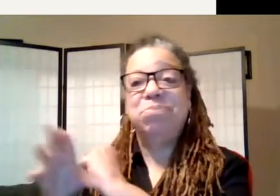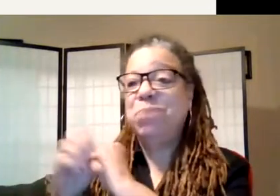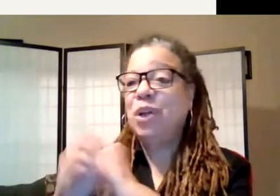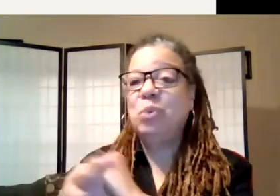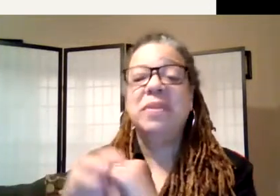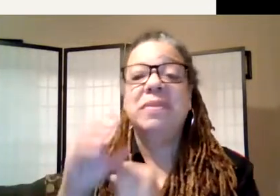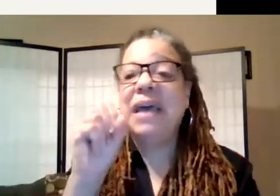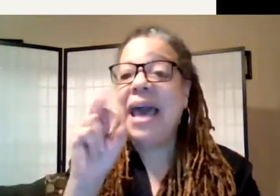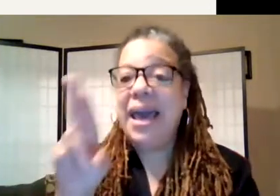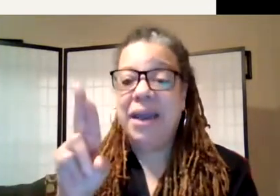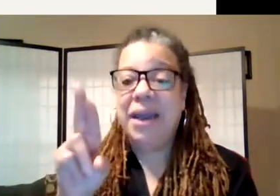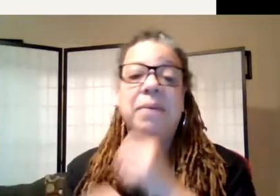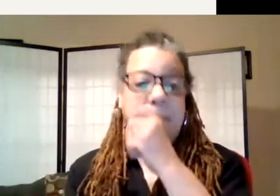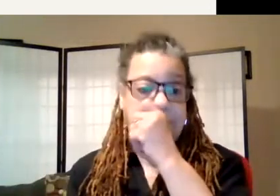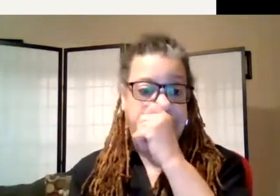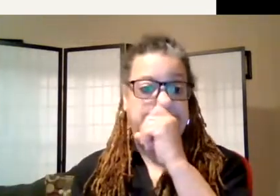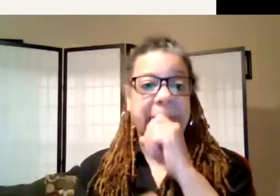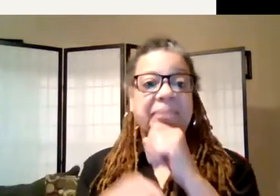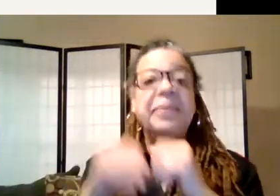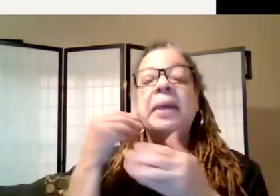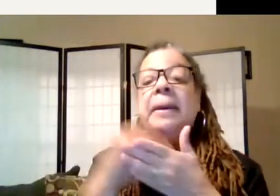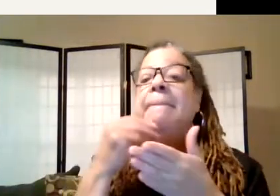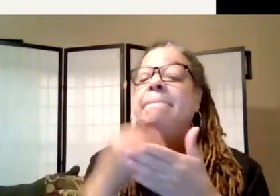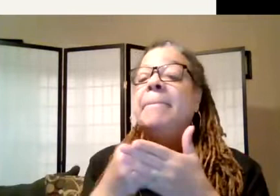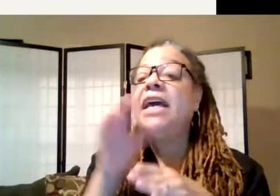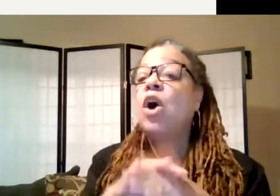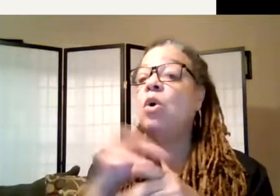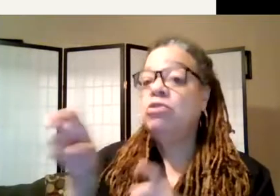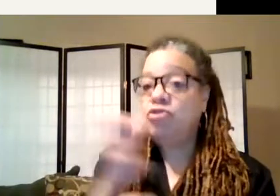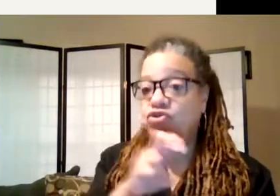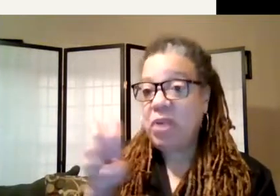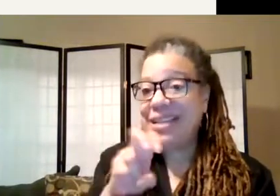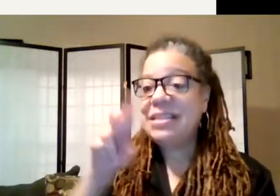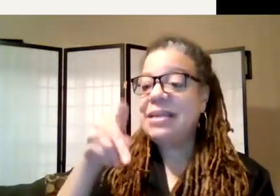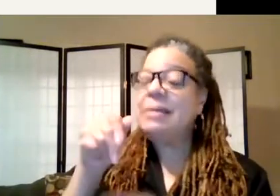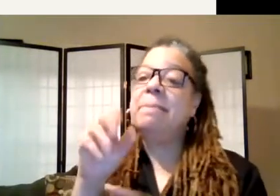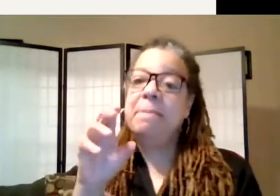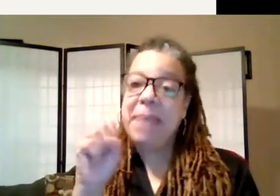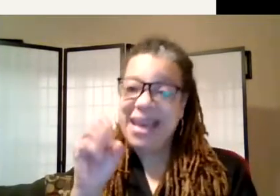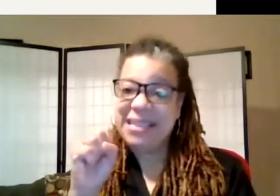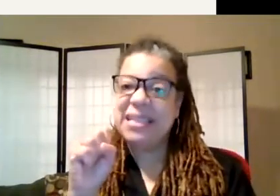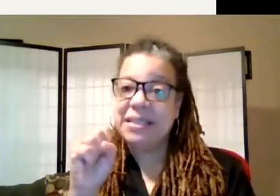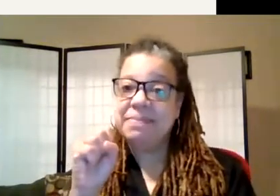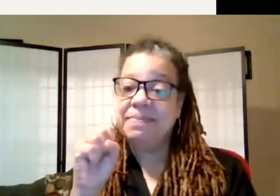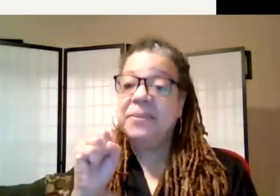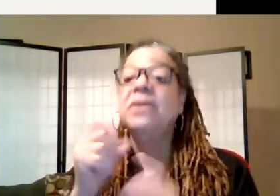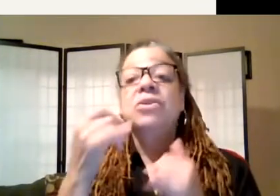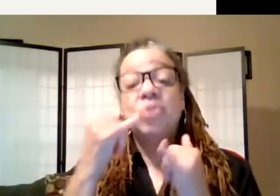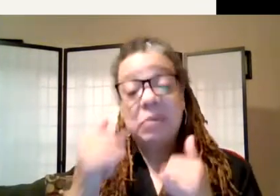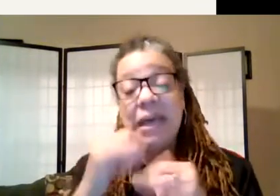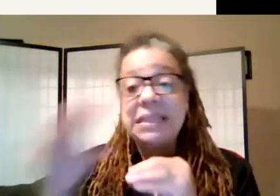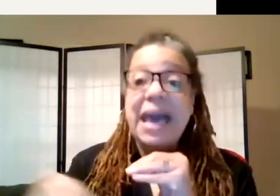spend a position of the allocated money on transit passes for low-income communities and disadvantaged communities. So subsidizing